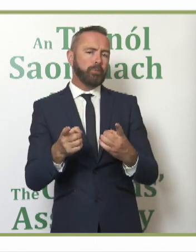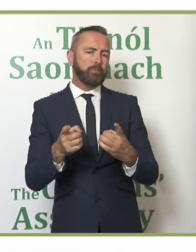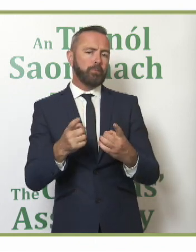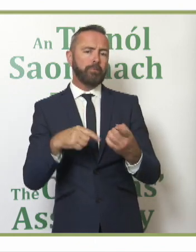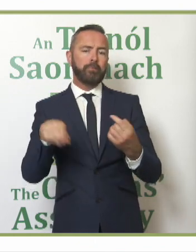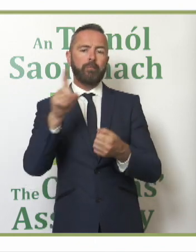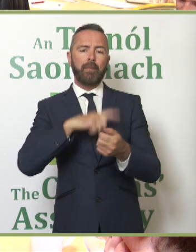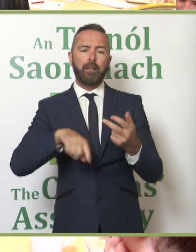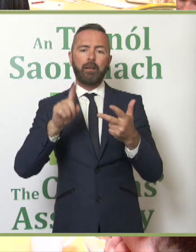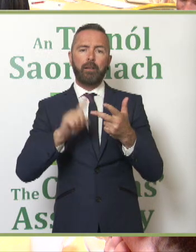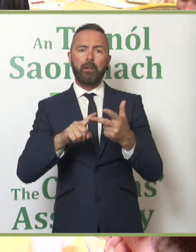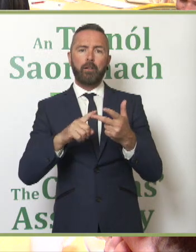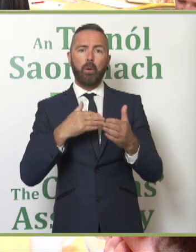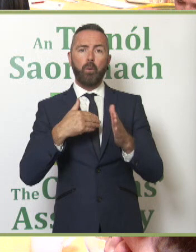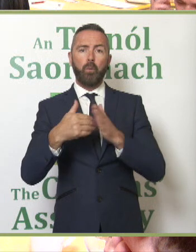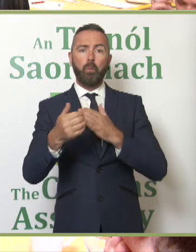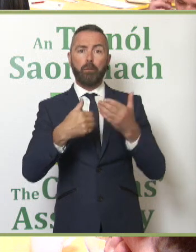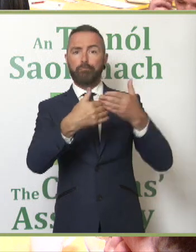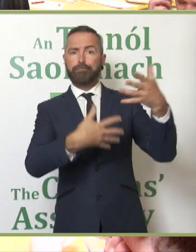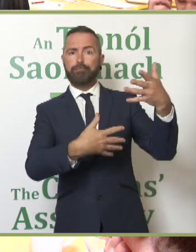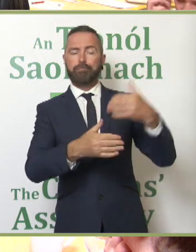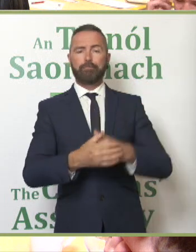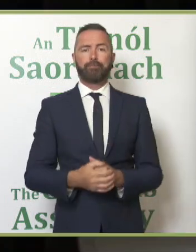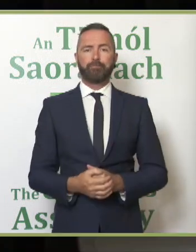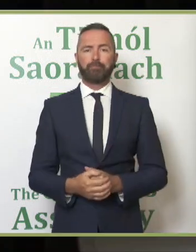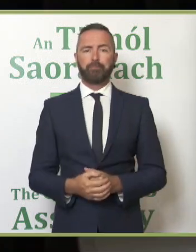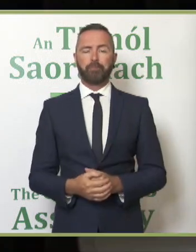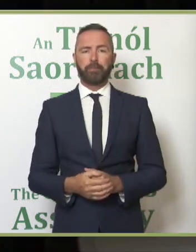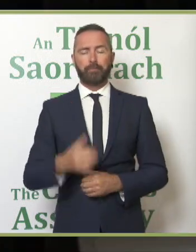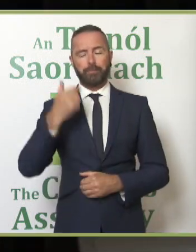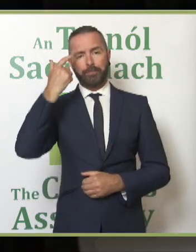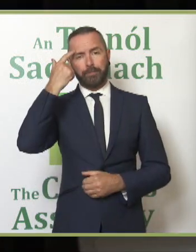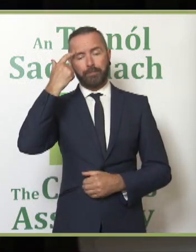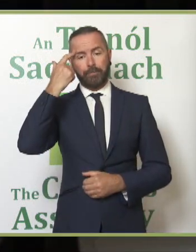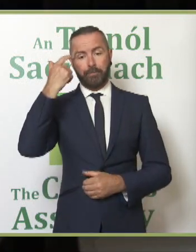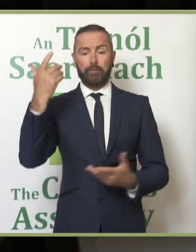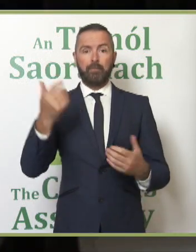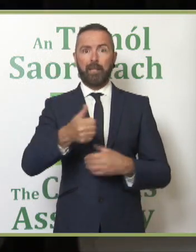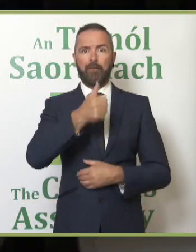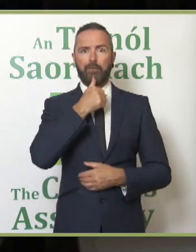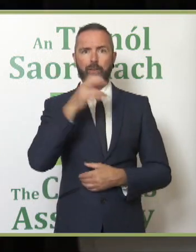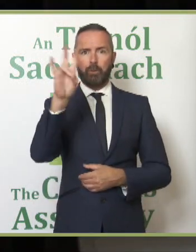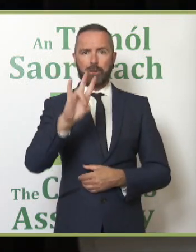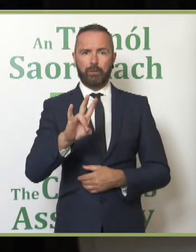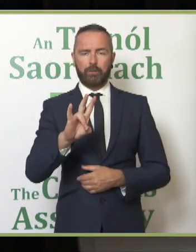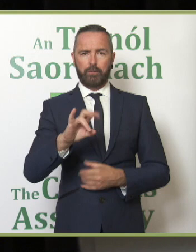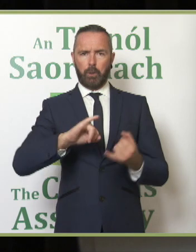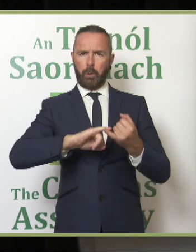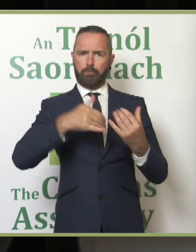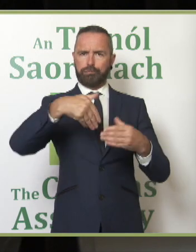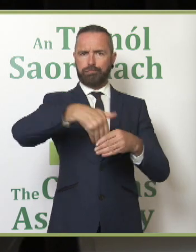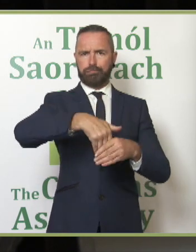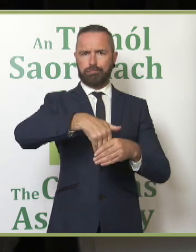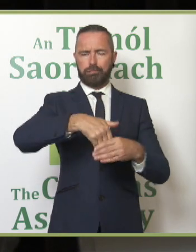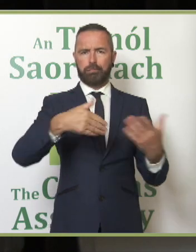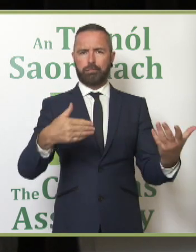And what's the actual outcome? And in relation to the first question, who takes part?